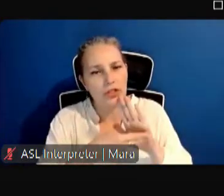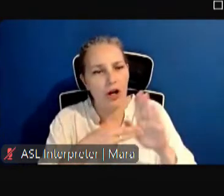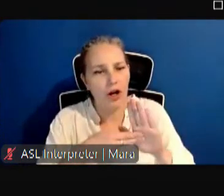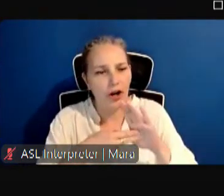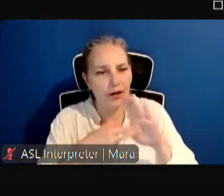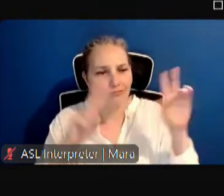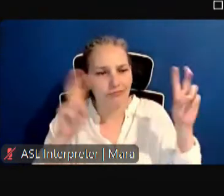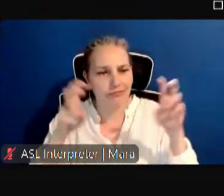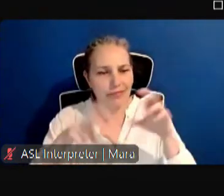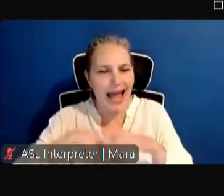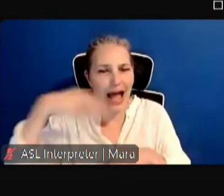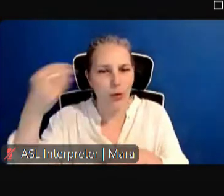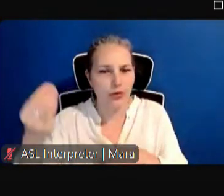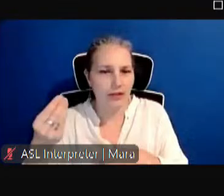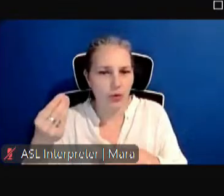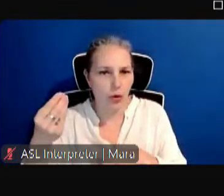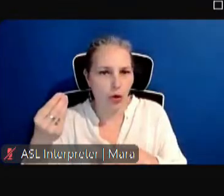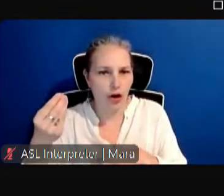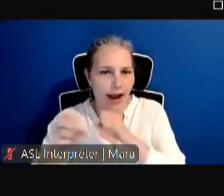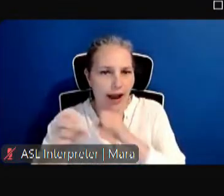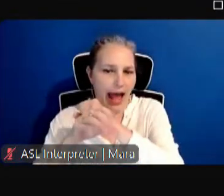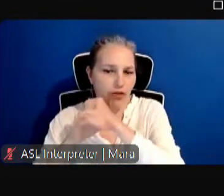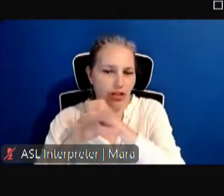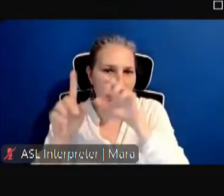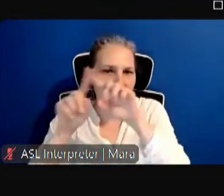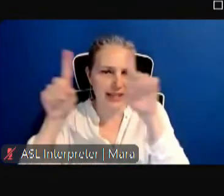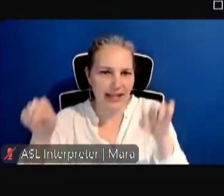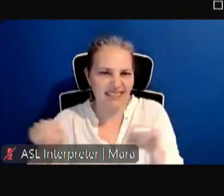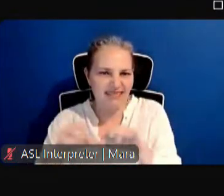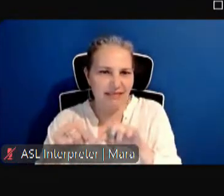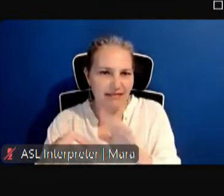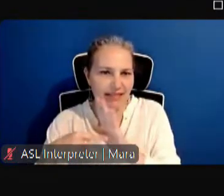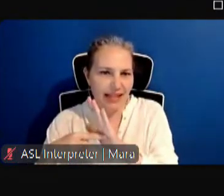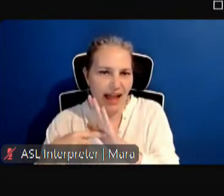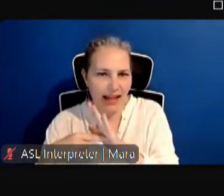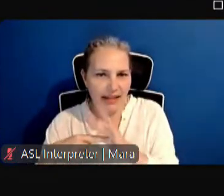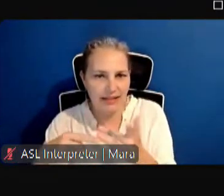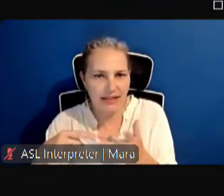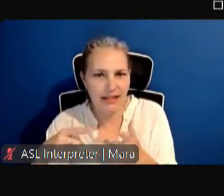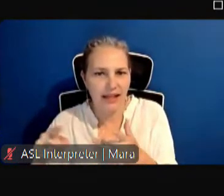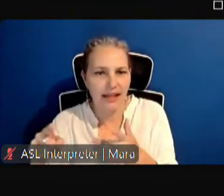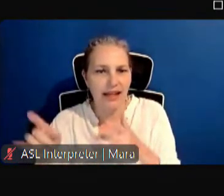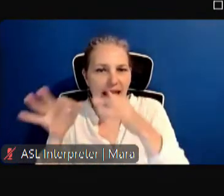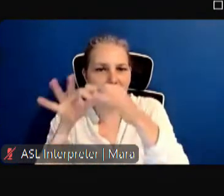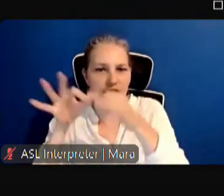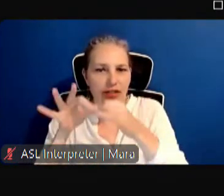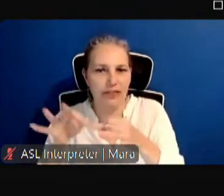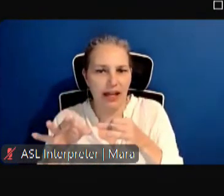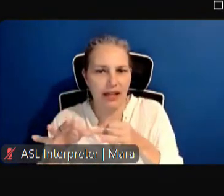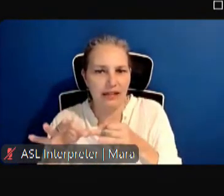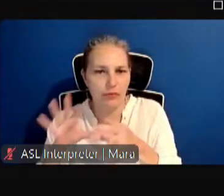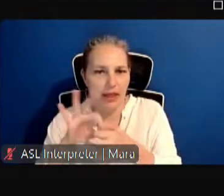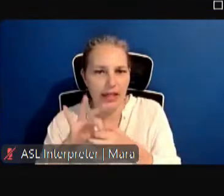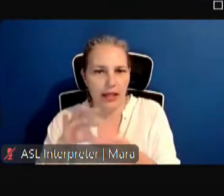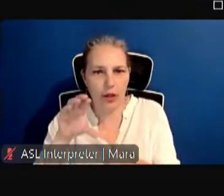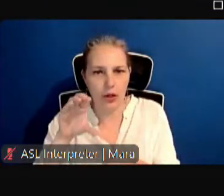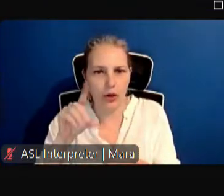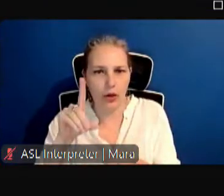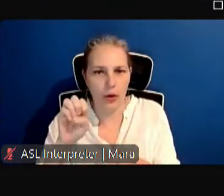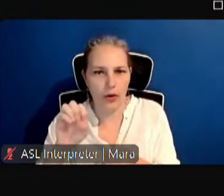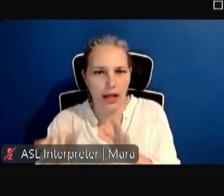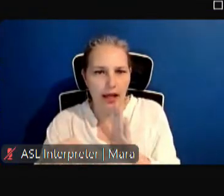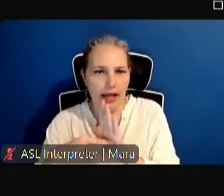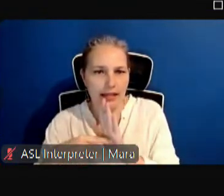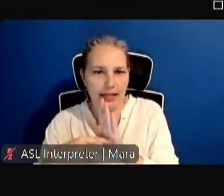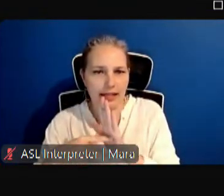And outdoor advertising signs are defined in the code as a sign that directs the public's attention to their business that is not conducted